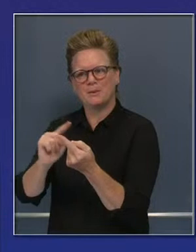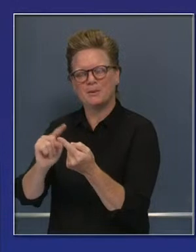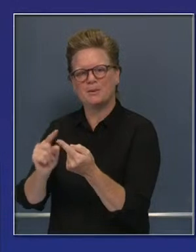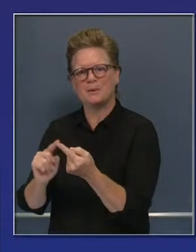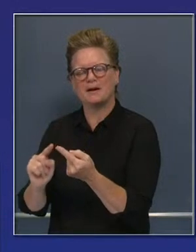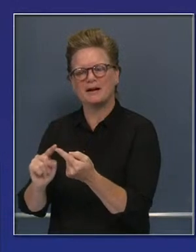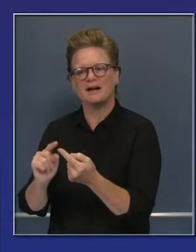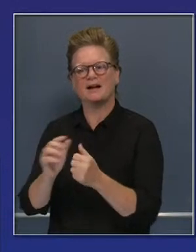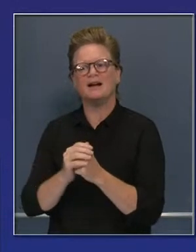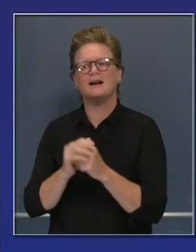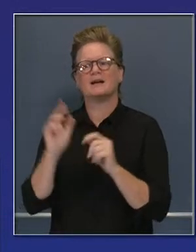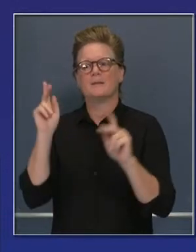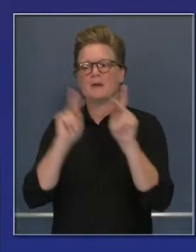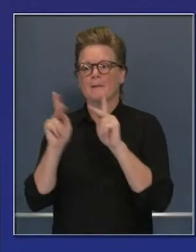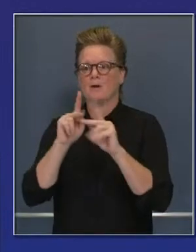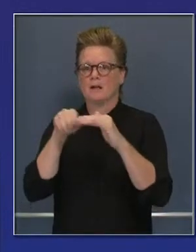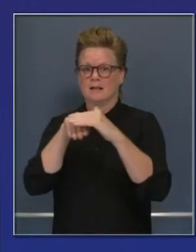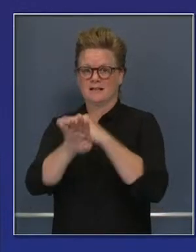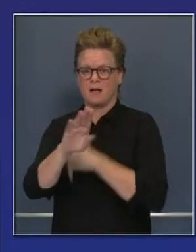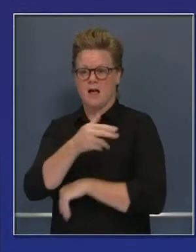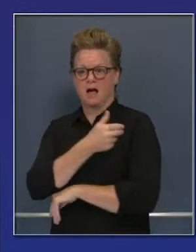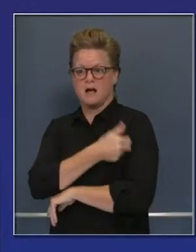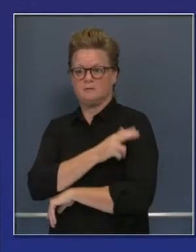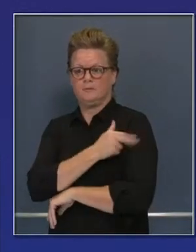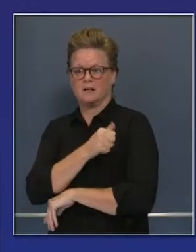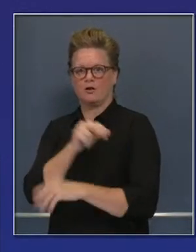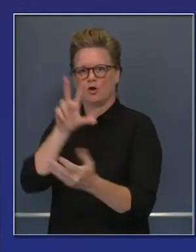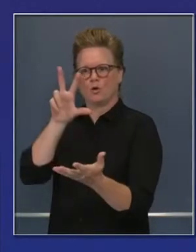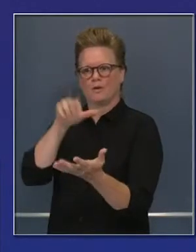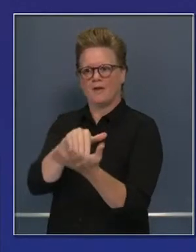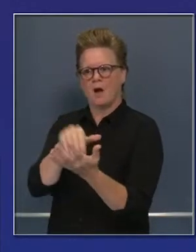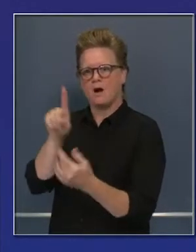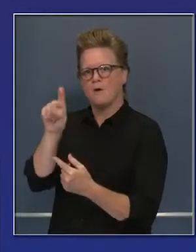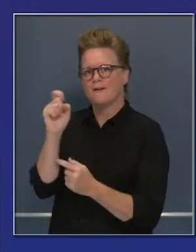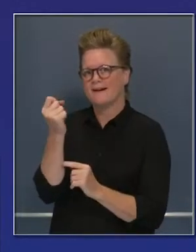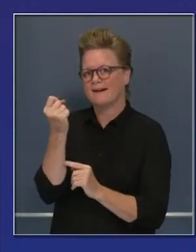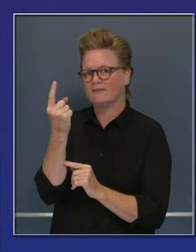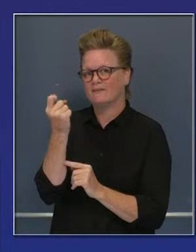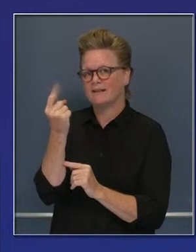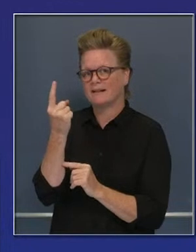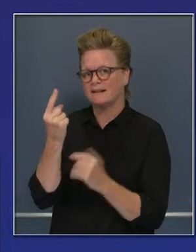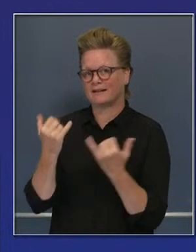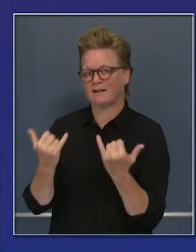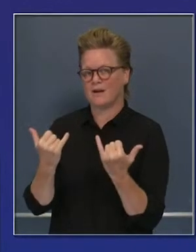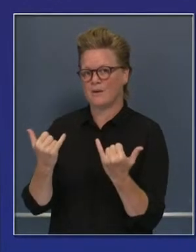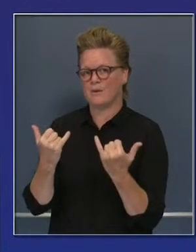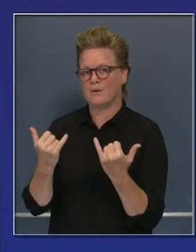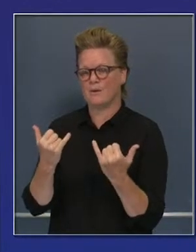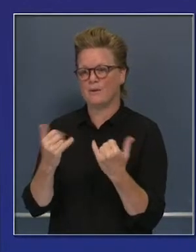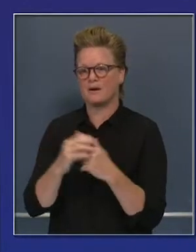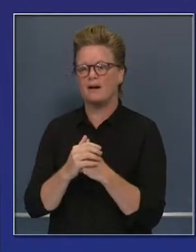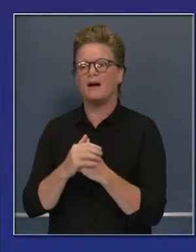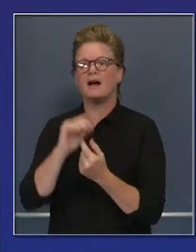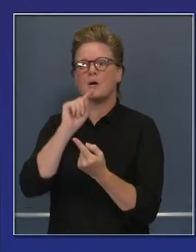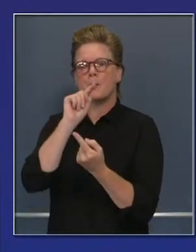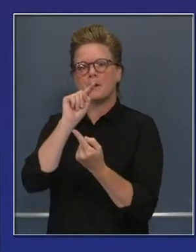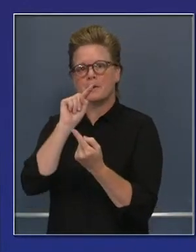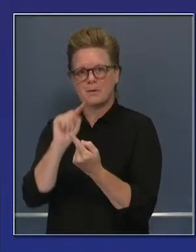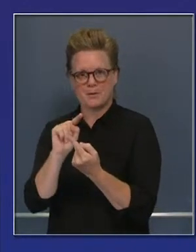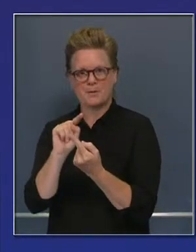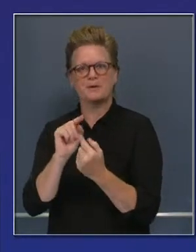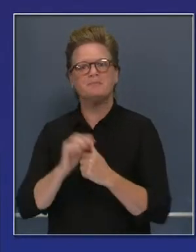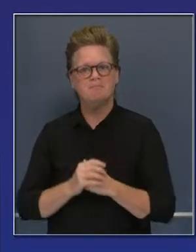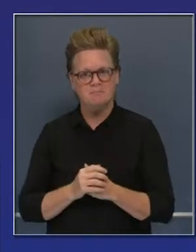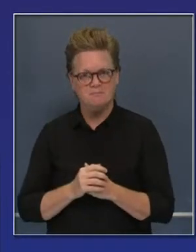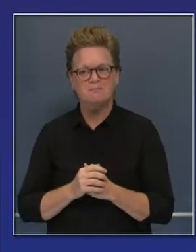COVID patients represented in our hospitals beds system-wide. So 4% of those that are